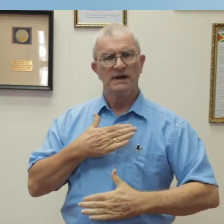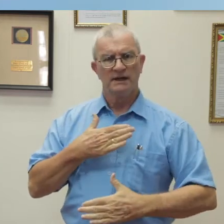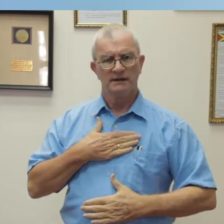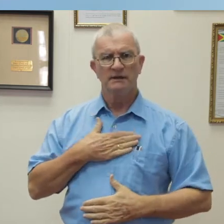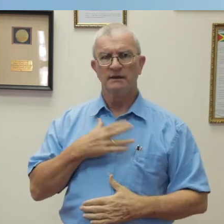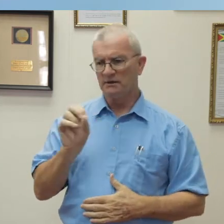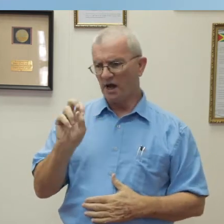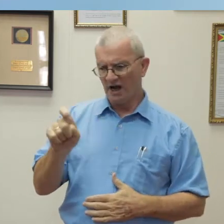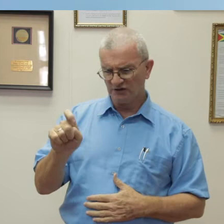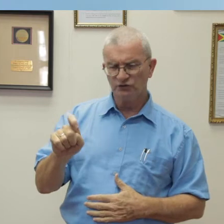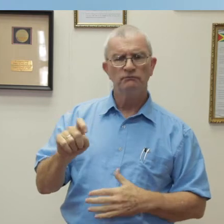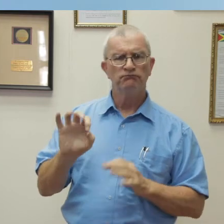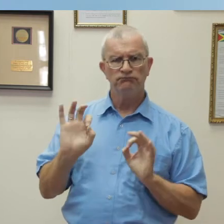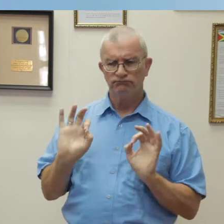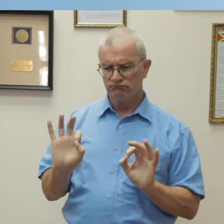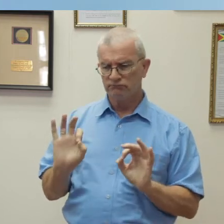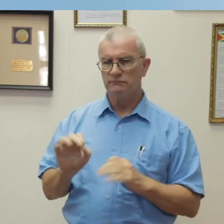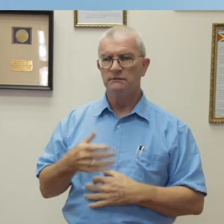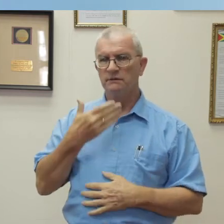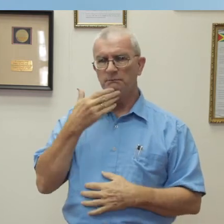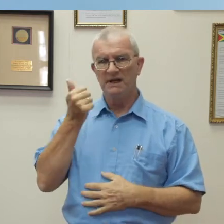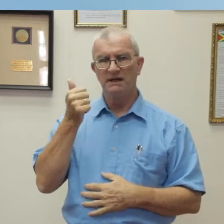monitoring.